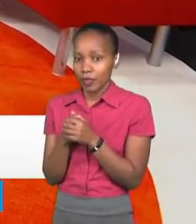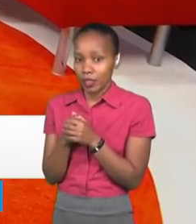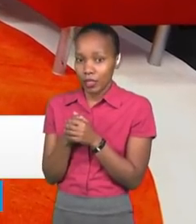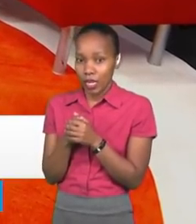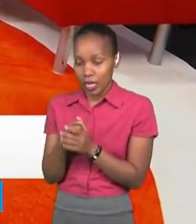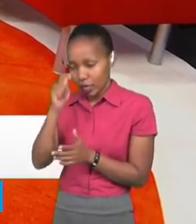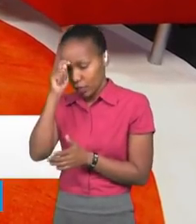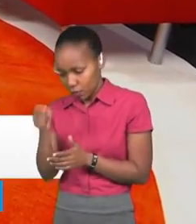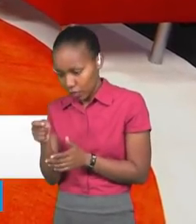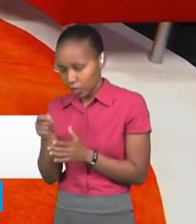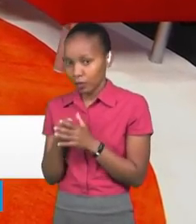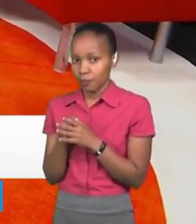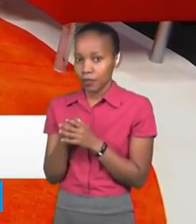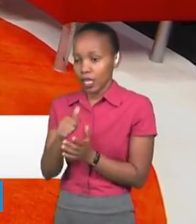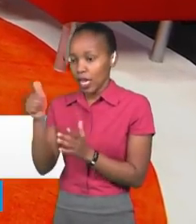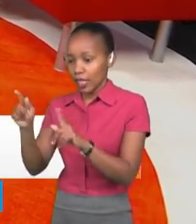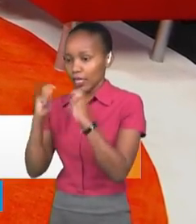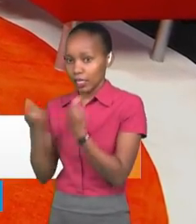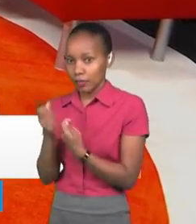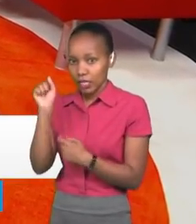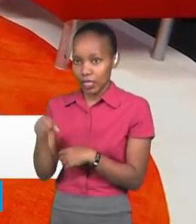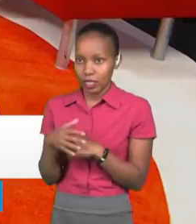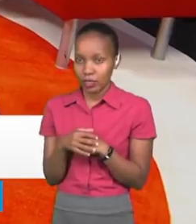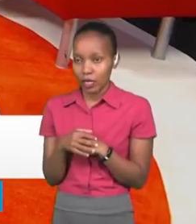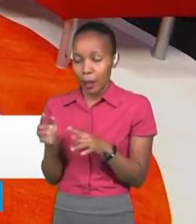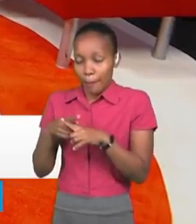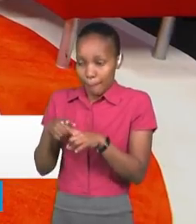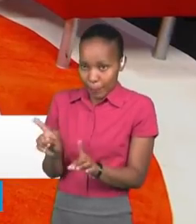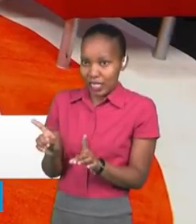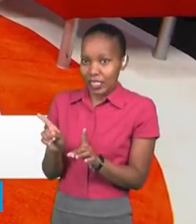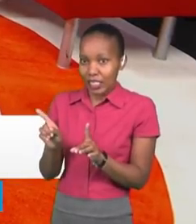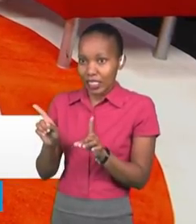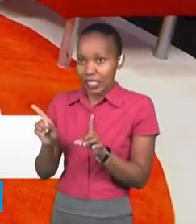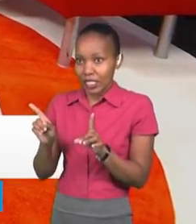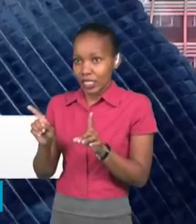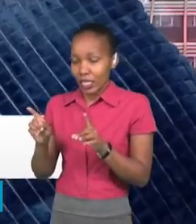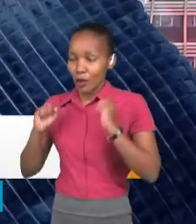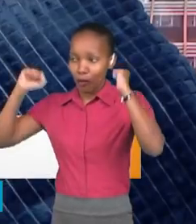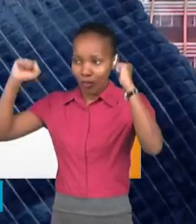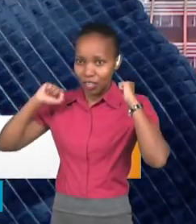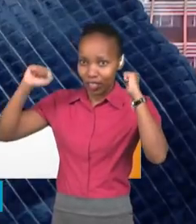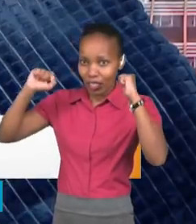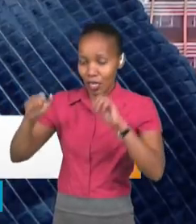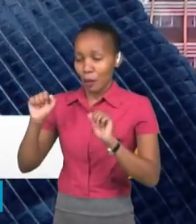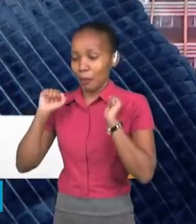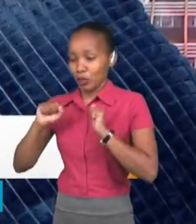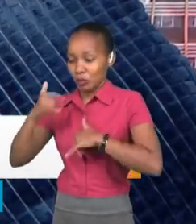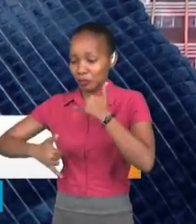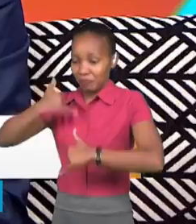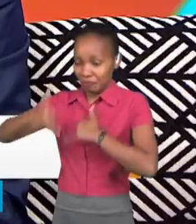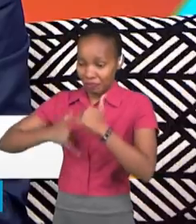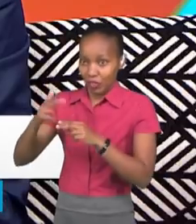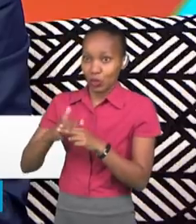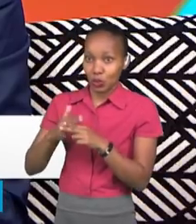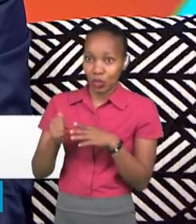respecting the other teams. Okay. Yeah. Okay. But the fans can expect some excitement. Wow, interesting. So